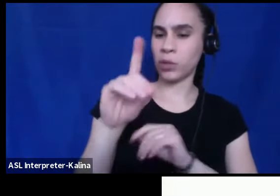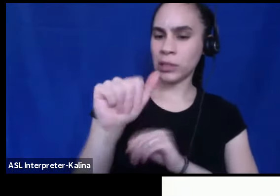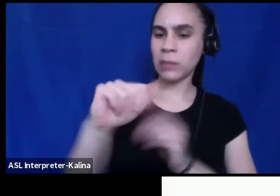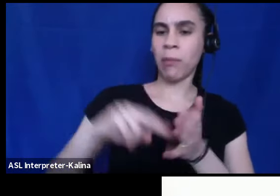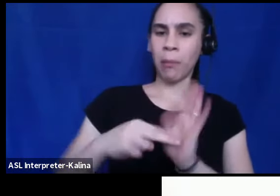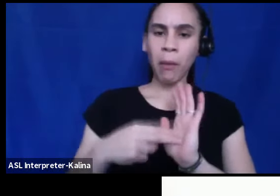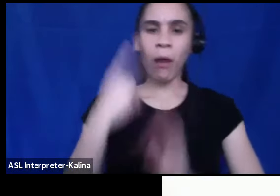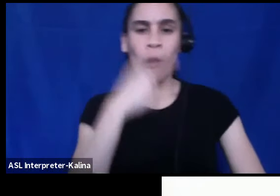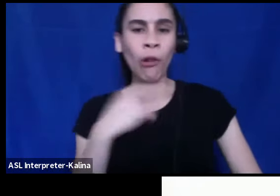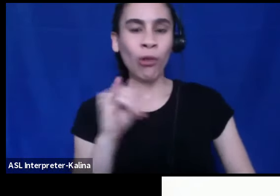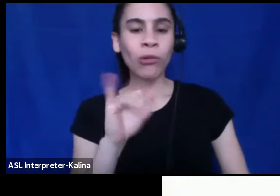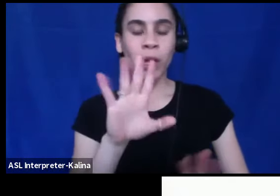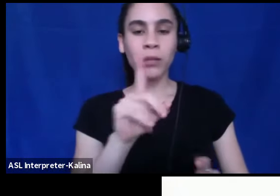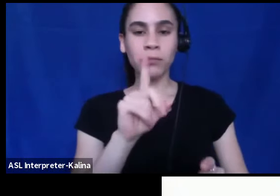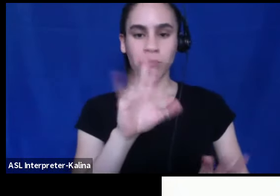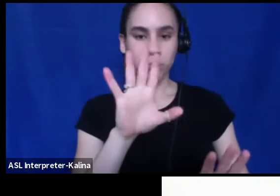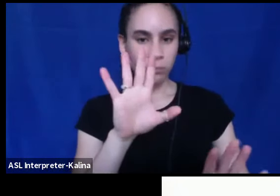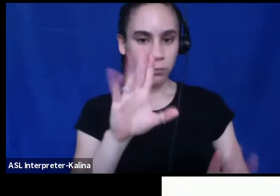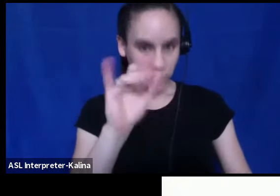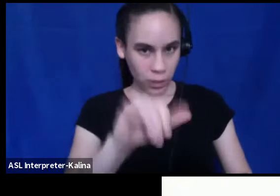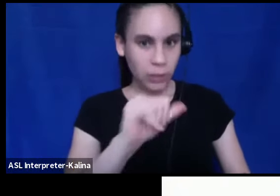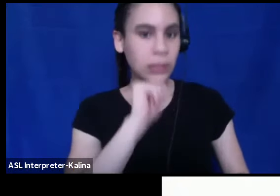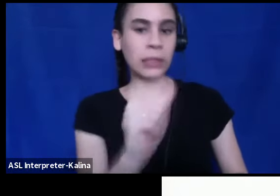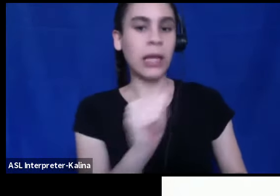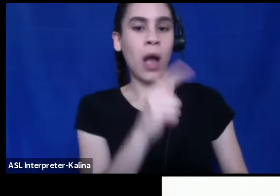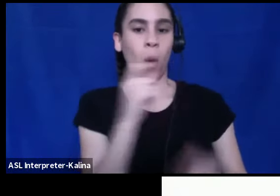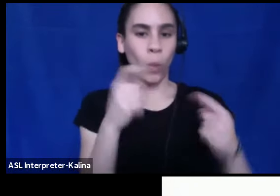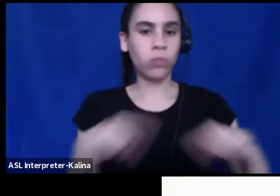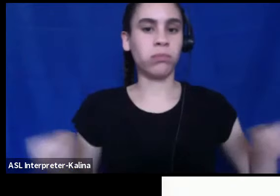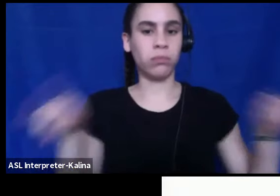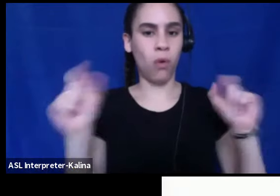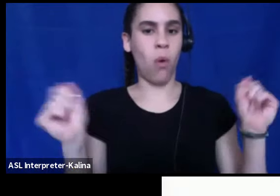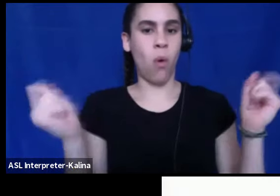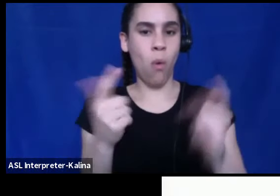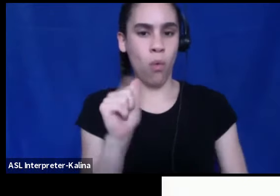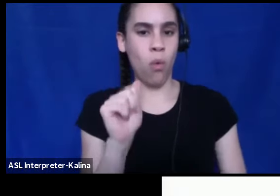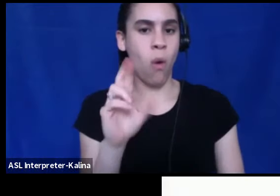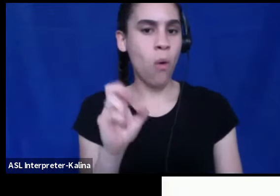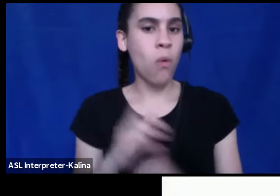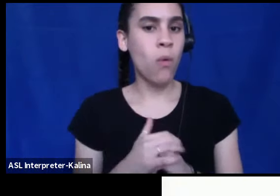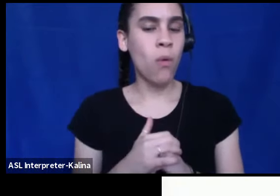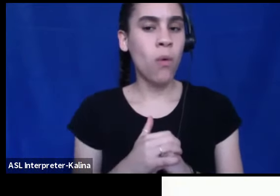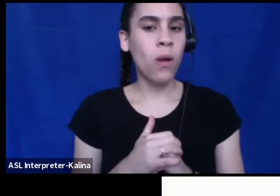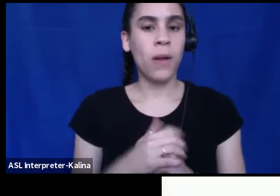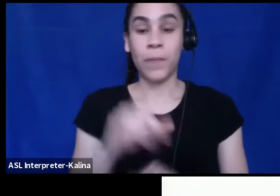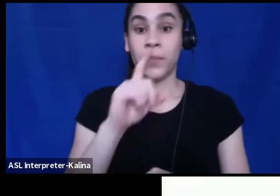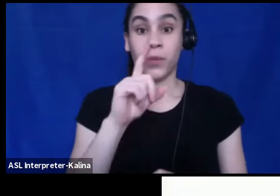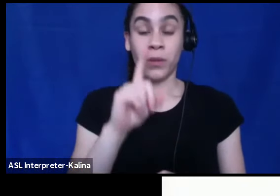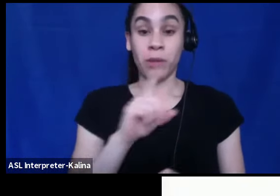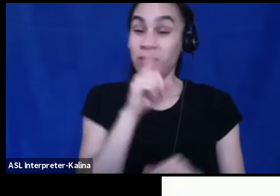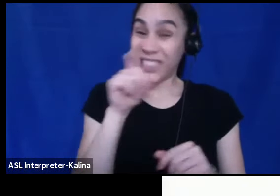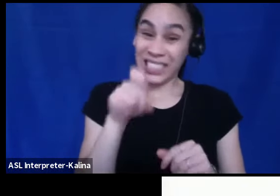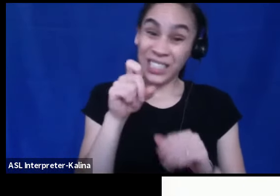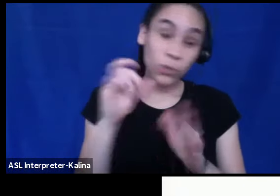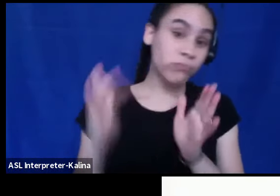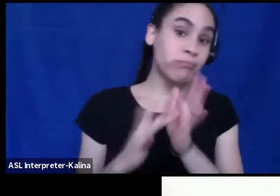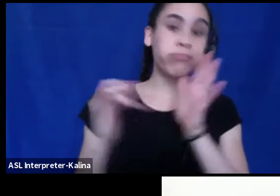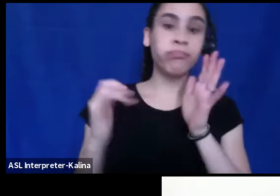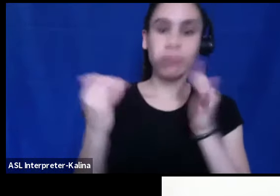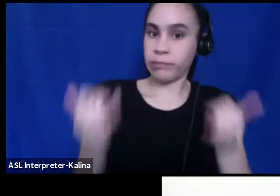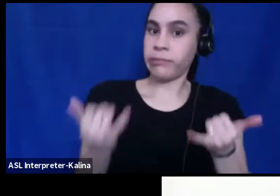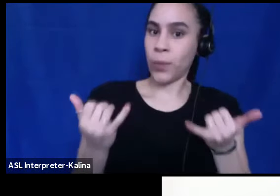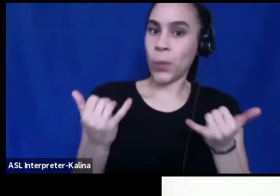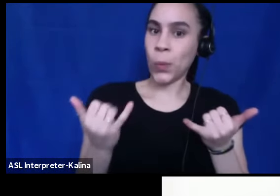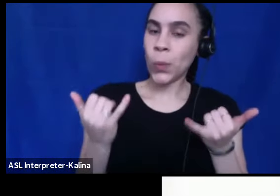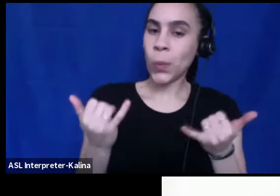that is absolutely not representative of who we are. And so we really need to use this moment in time where more people